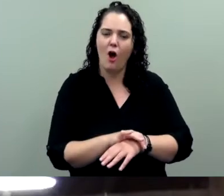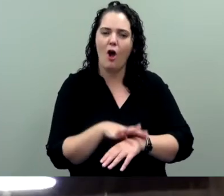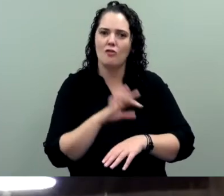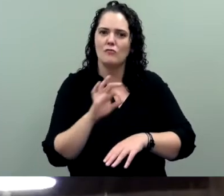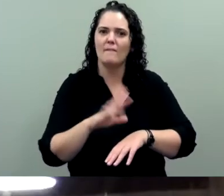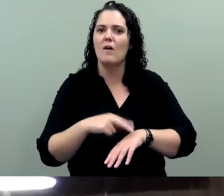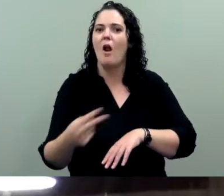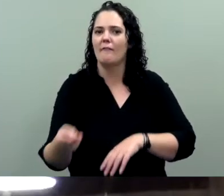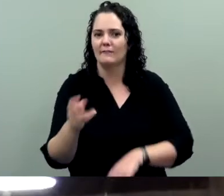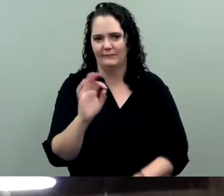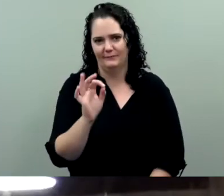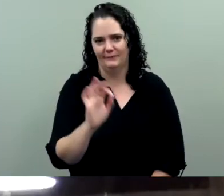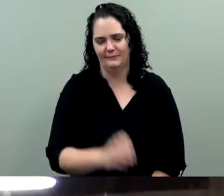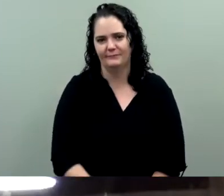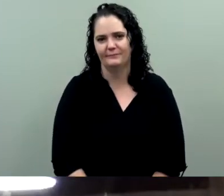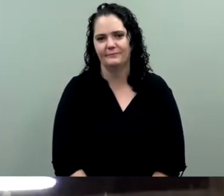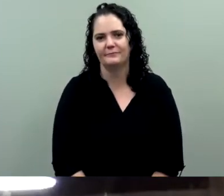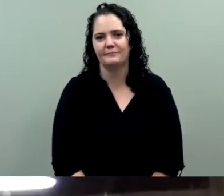drawing.